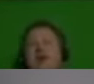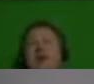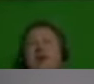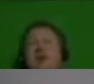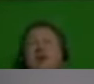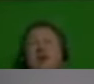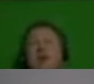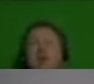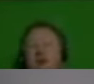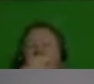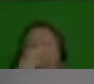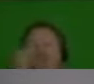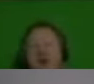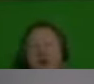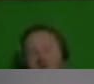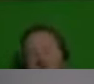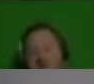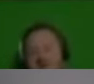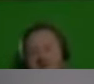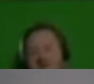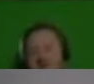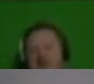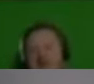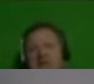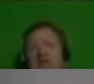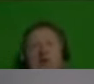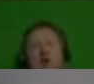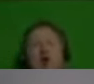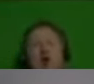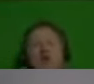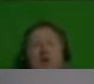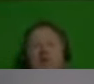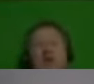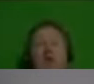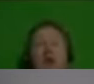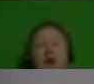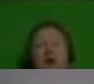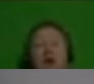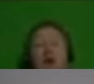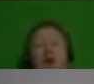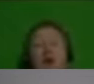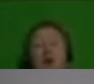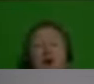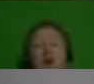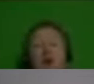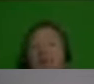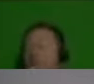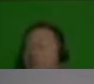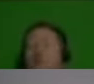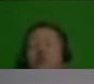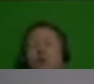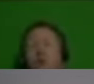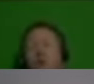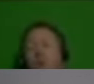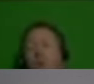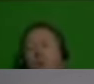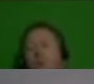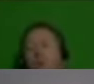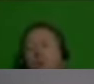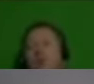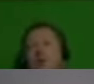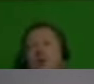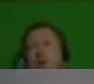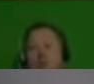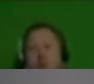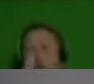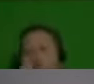I'm advising is that we can't have constant interruptions which does not comply with the rules. So I'm also